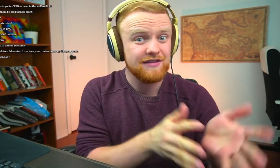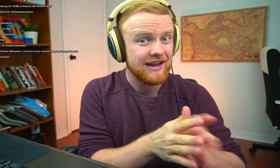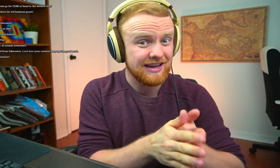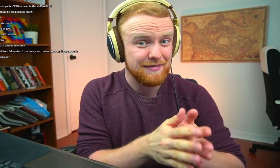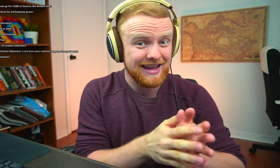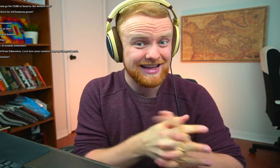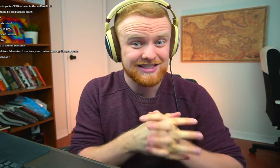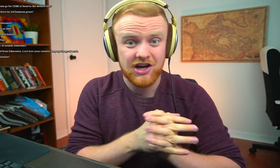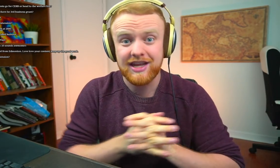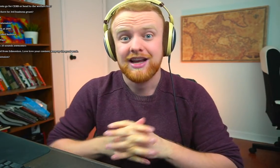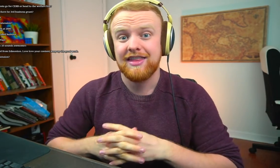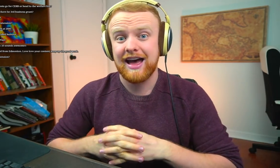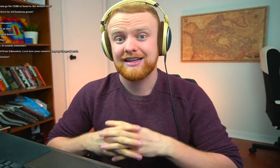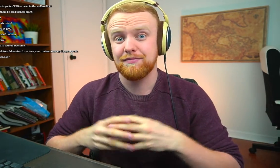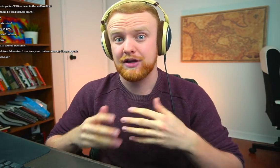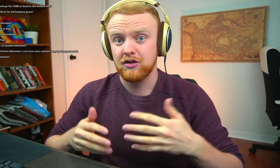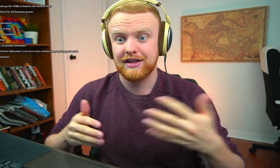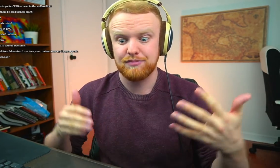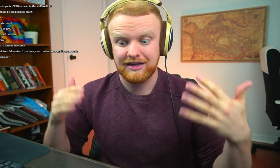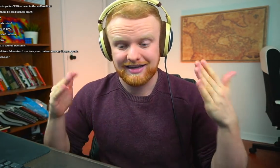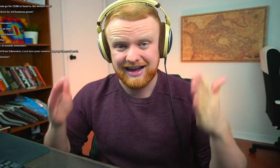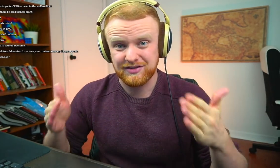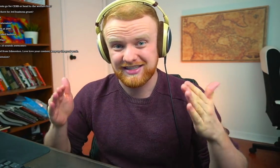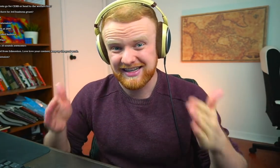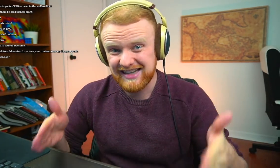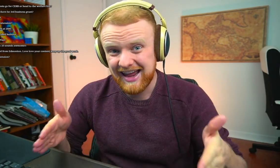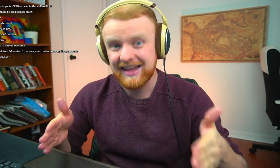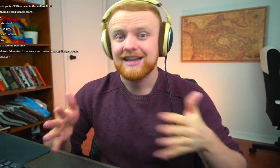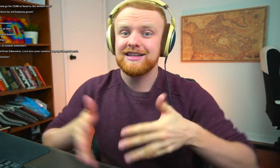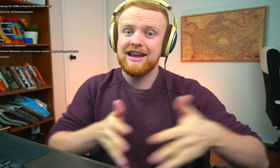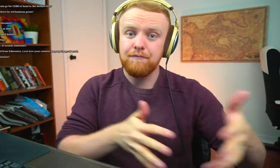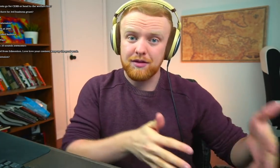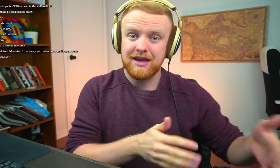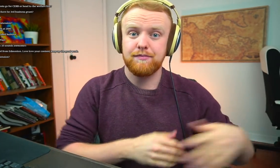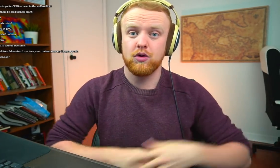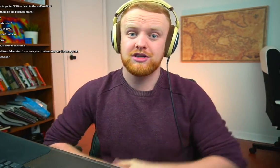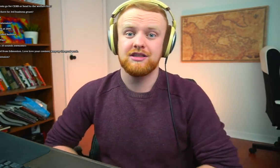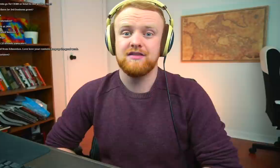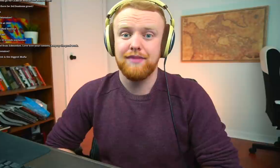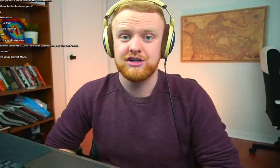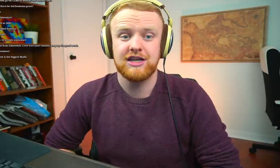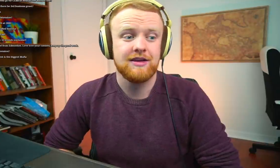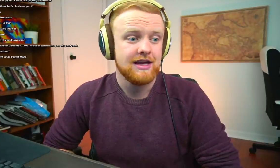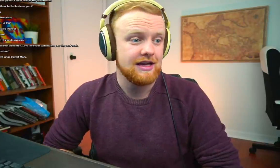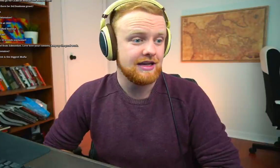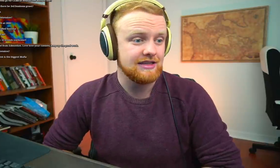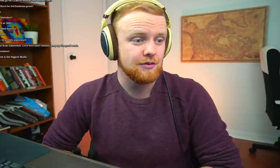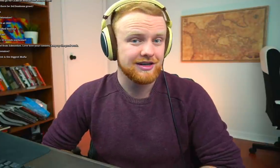in and see if I can get my hands on that bill that's being announced today to implement portions of the budget. So we're going to